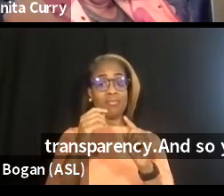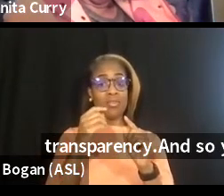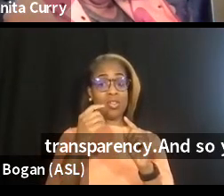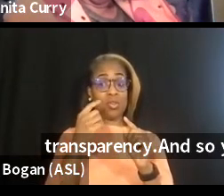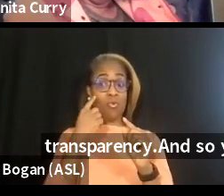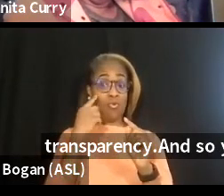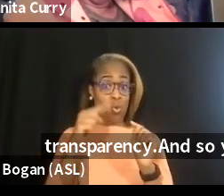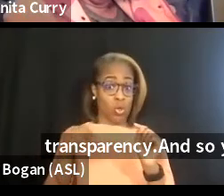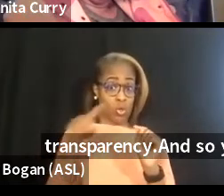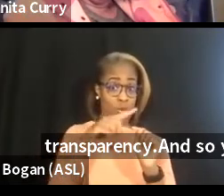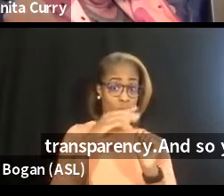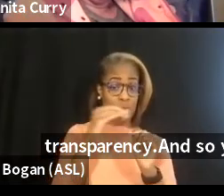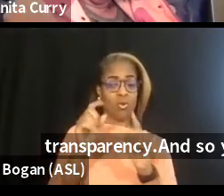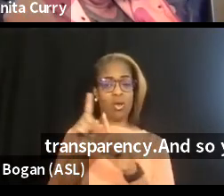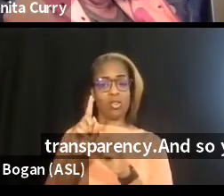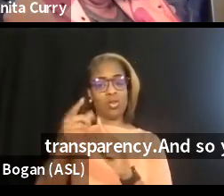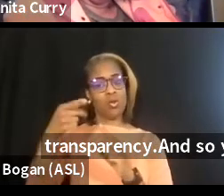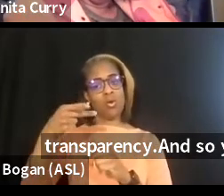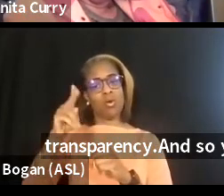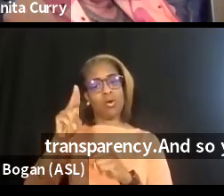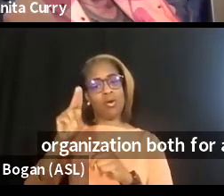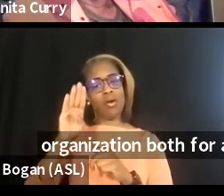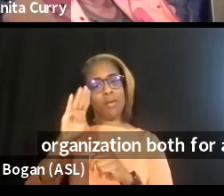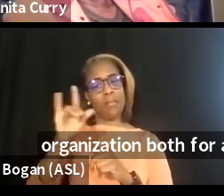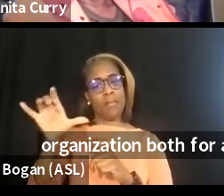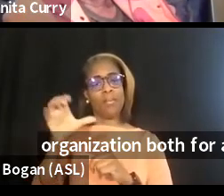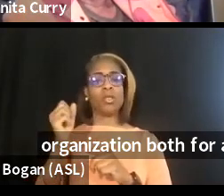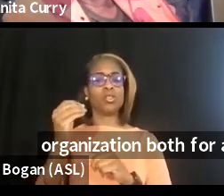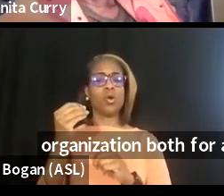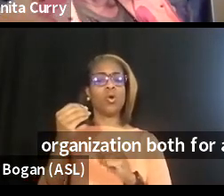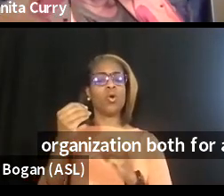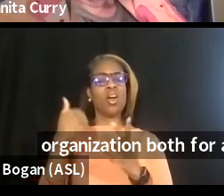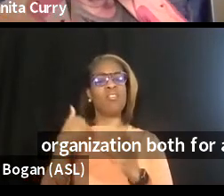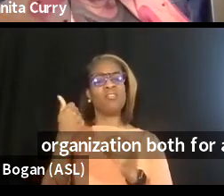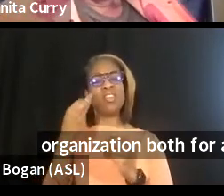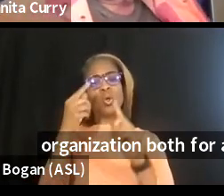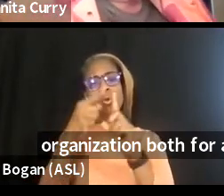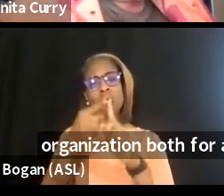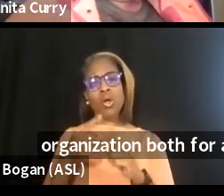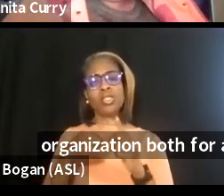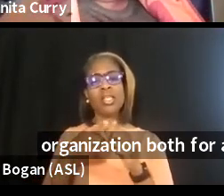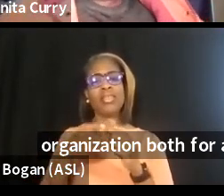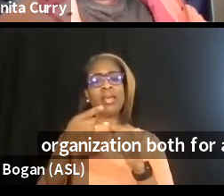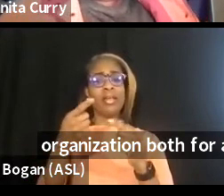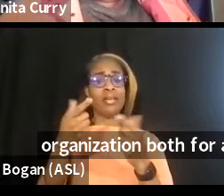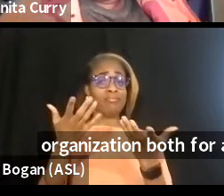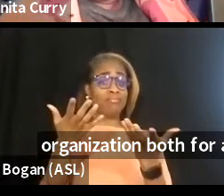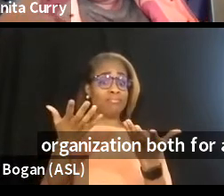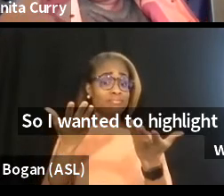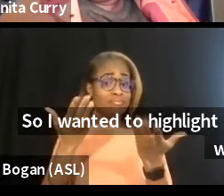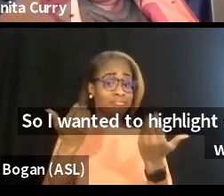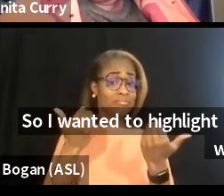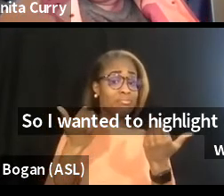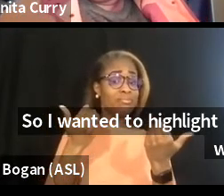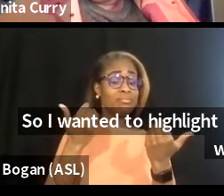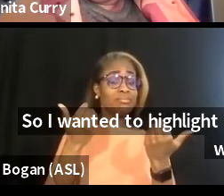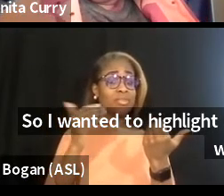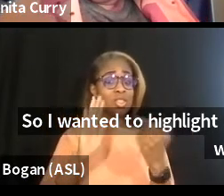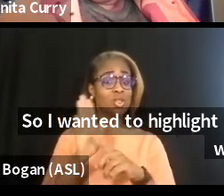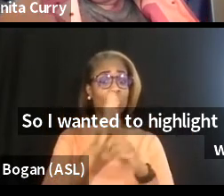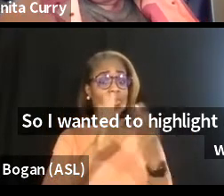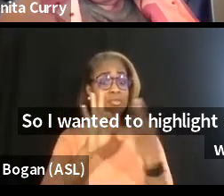the public. So I wanted to highlight a couple of points, and then I really welcome your feedback, your questions, wanted to